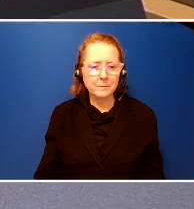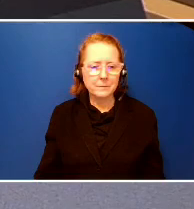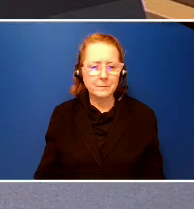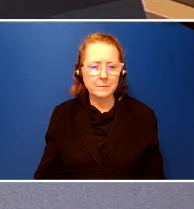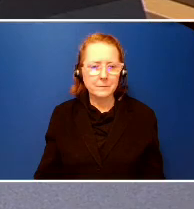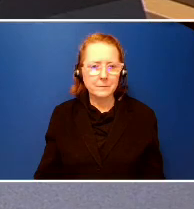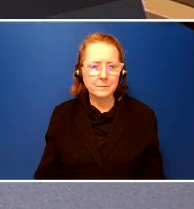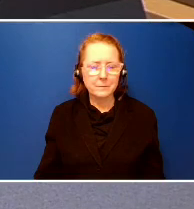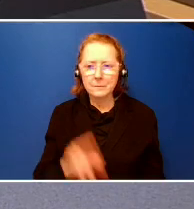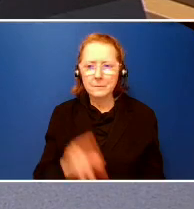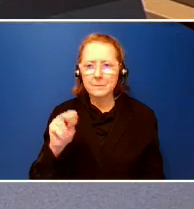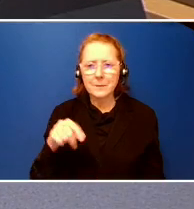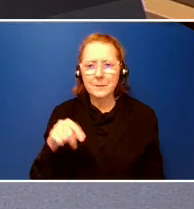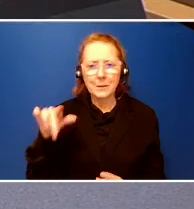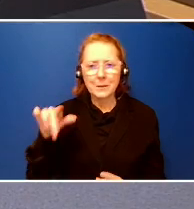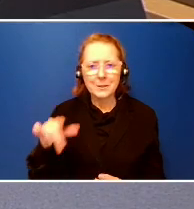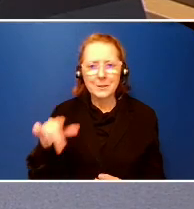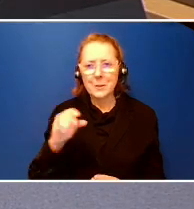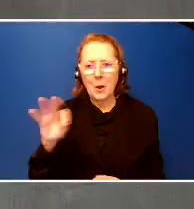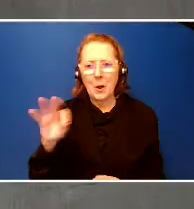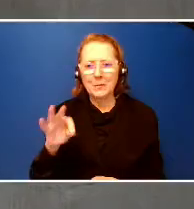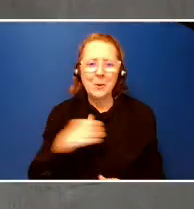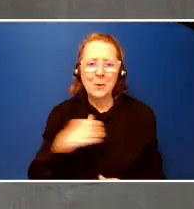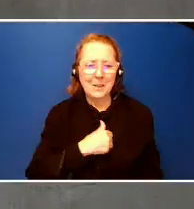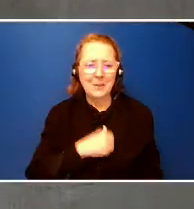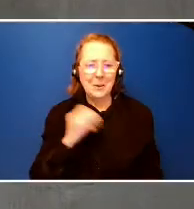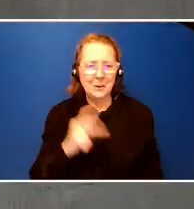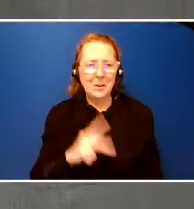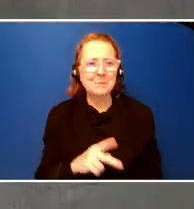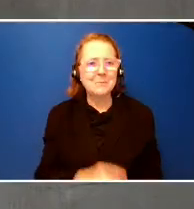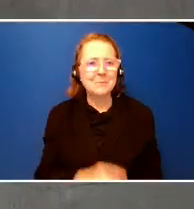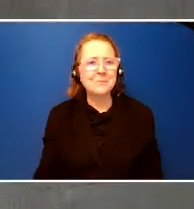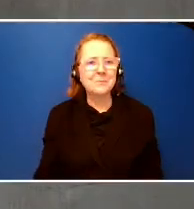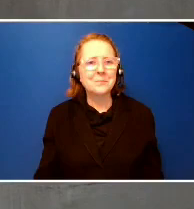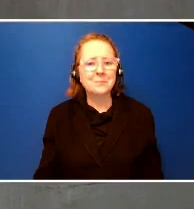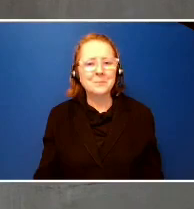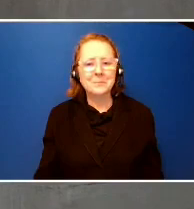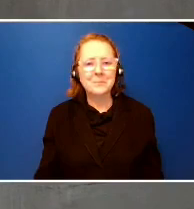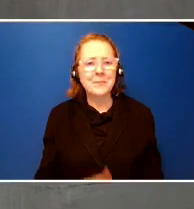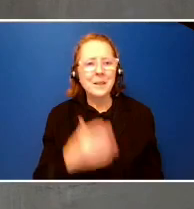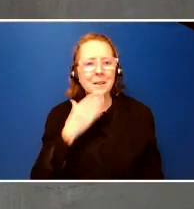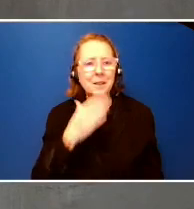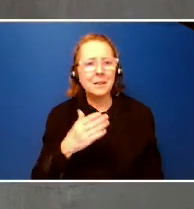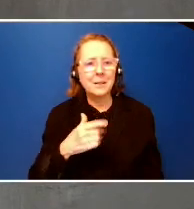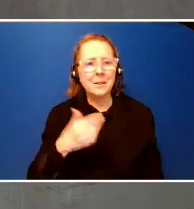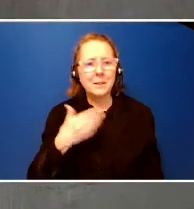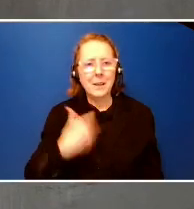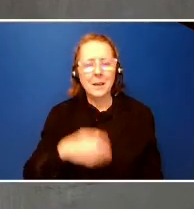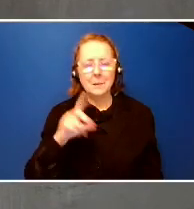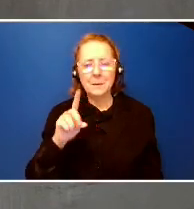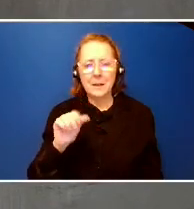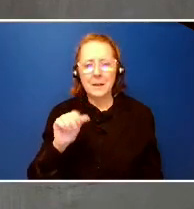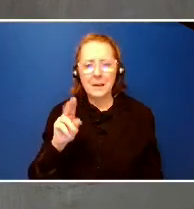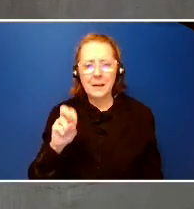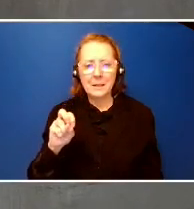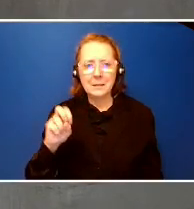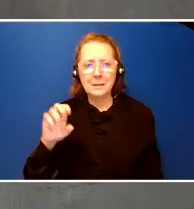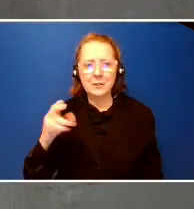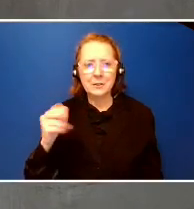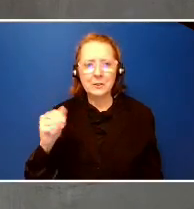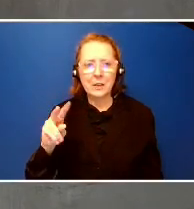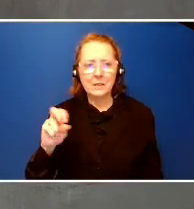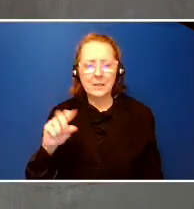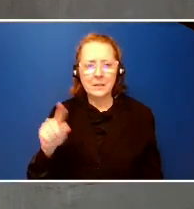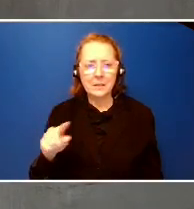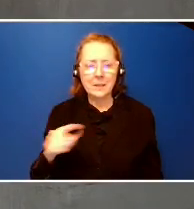Nope, that turned it off. Sorry. There you okay. Go. There you go. Thank you. I'm Diane Chavez. I'm in Ward 1. And I'm here